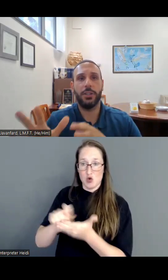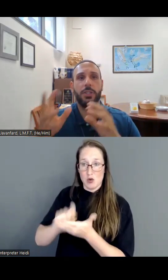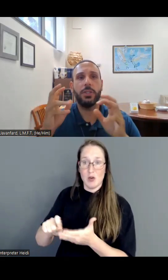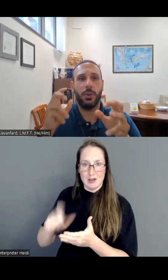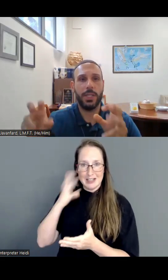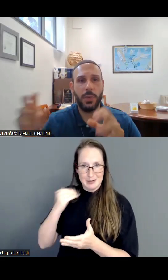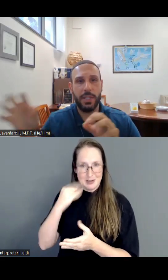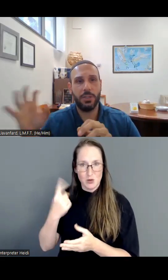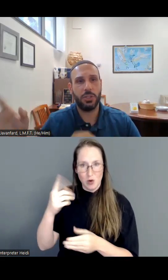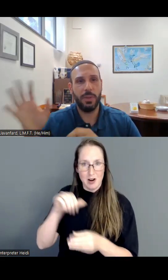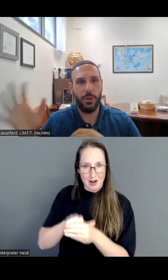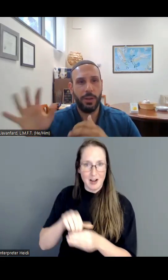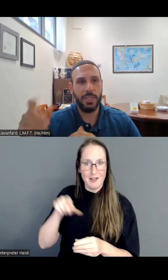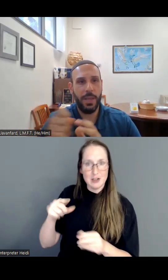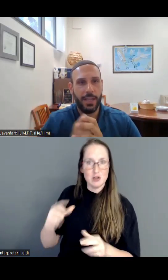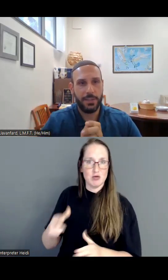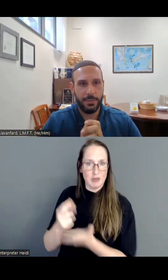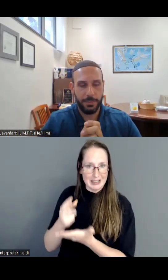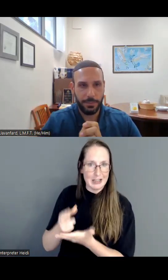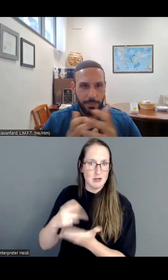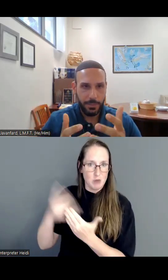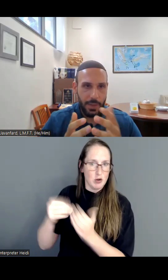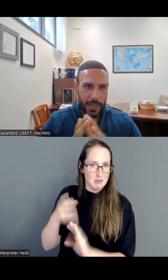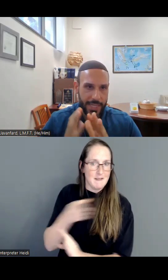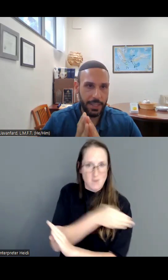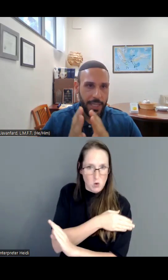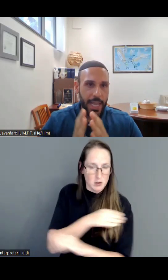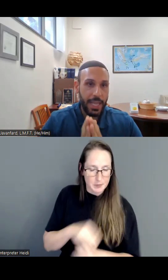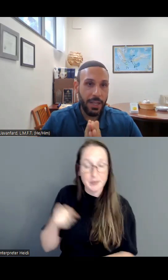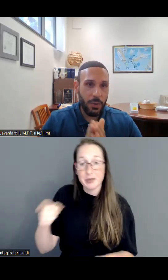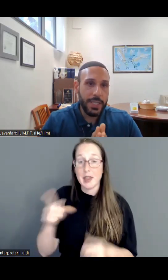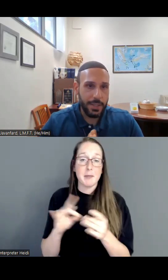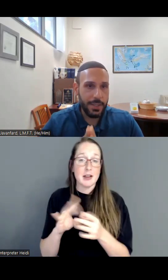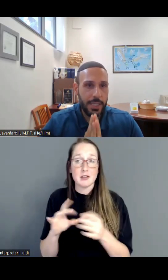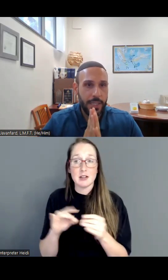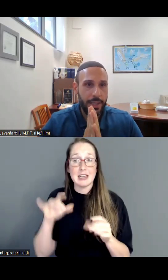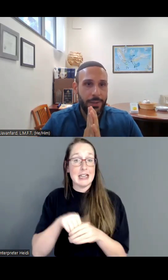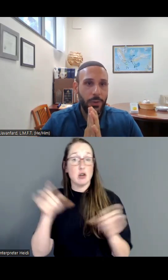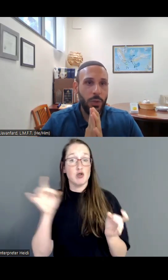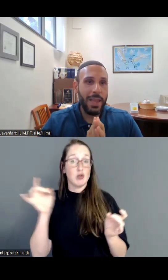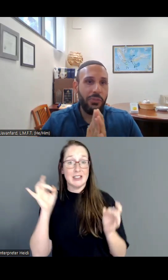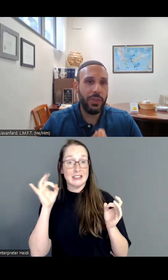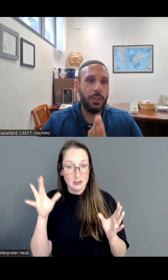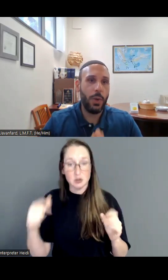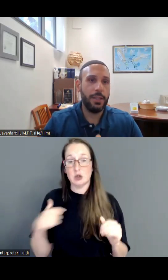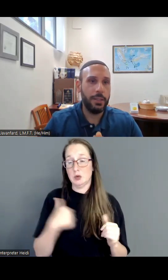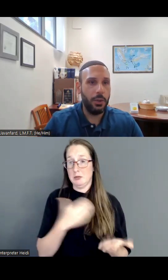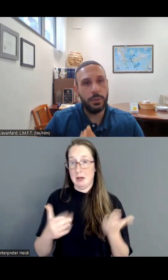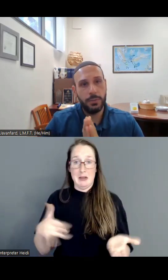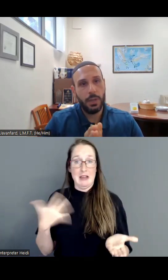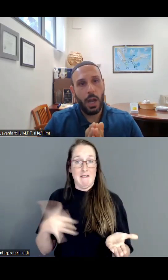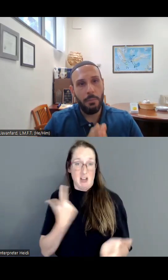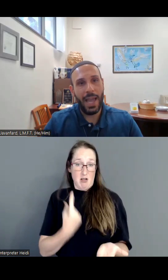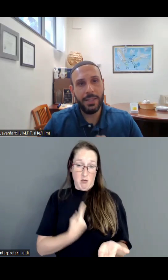D.D. Hirsch's crisis residential treatment programs in the past. They said, "In crisis, we may feel quite